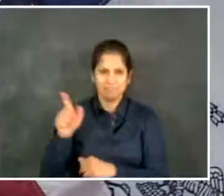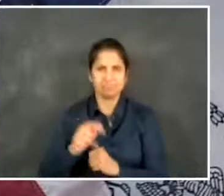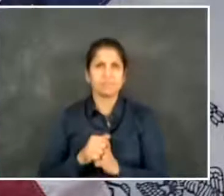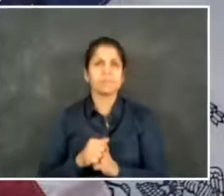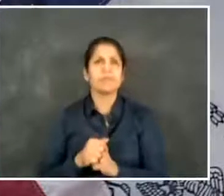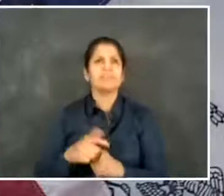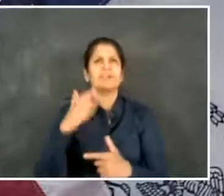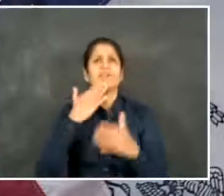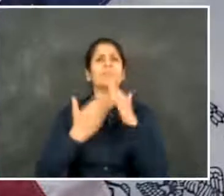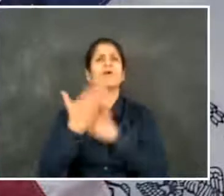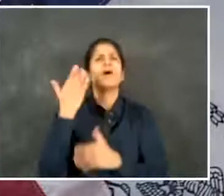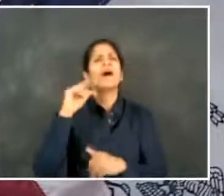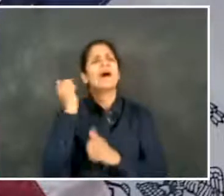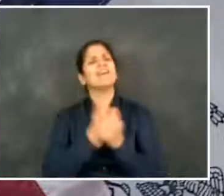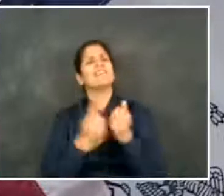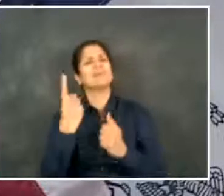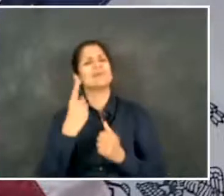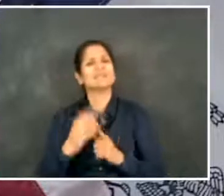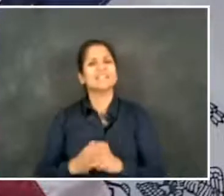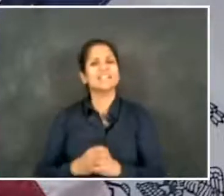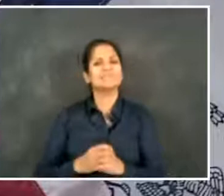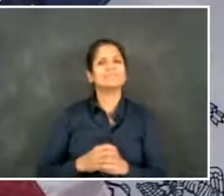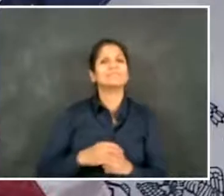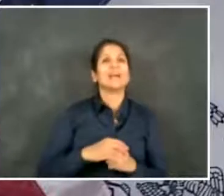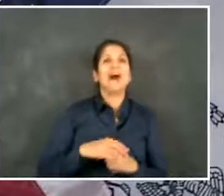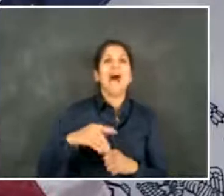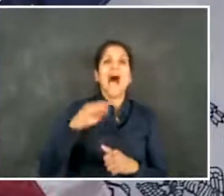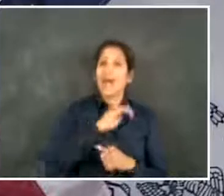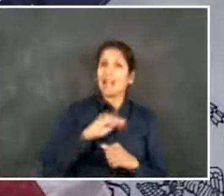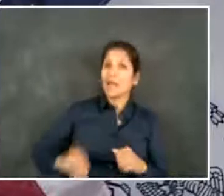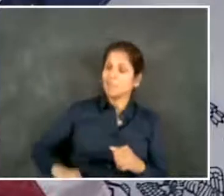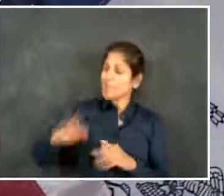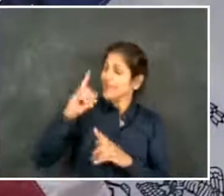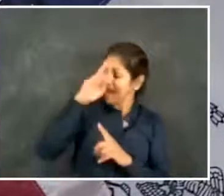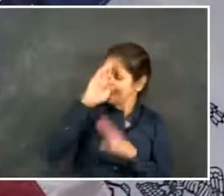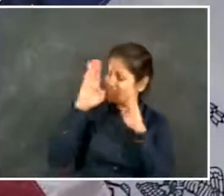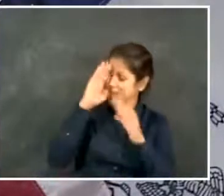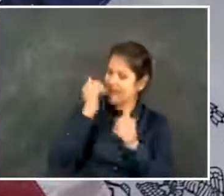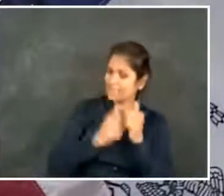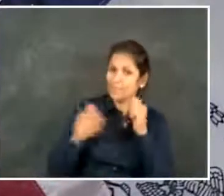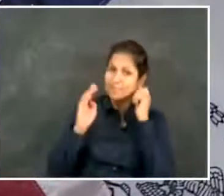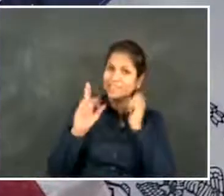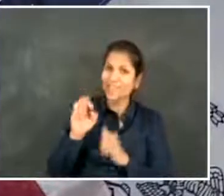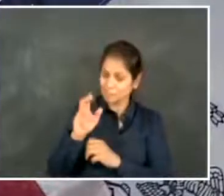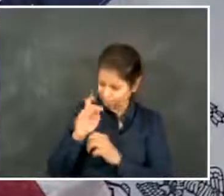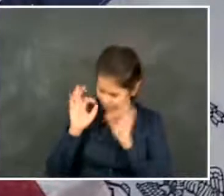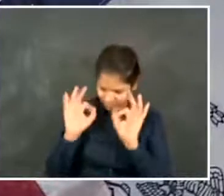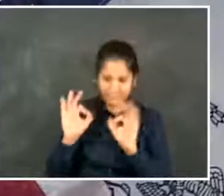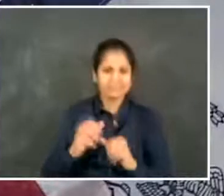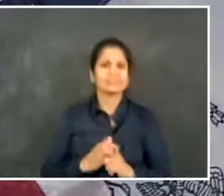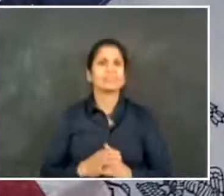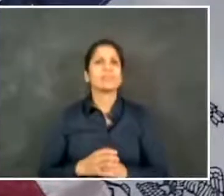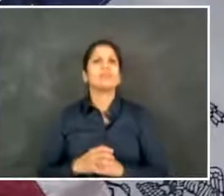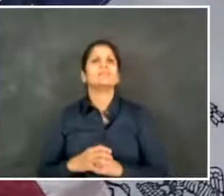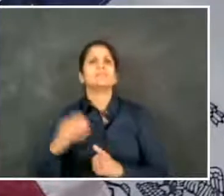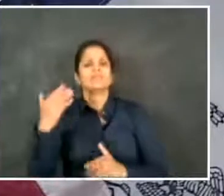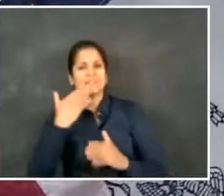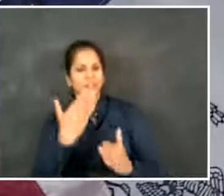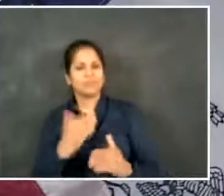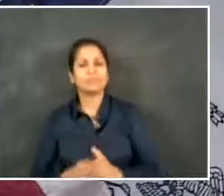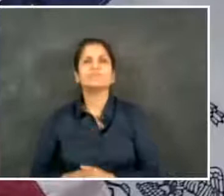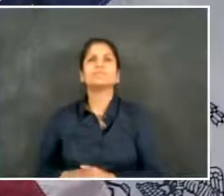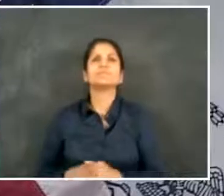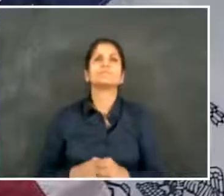Hey, Deborah Lee. How you doing? I'm well, thanks. I wanted to follow up, Mr. Mayor, on